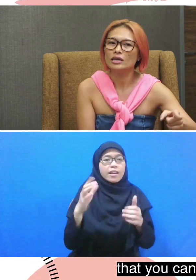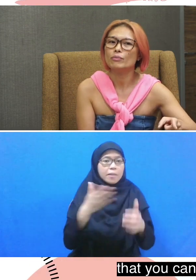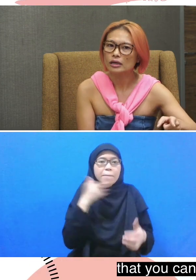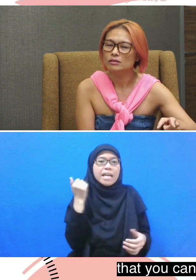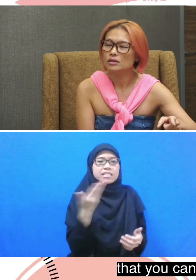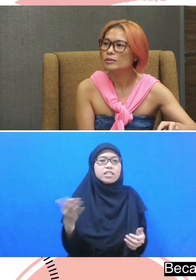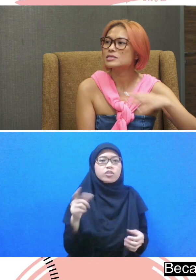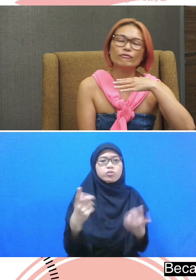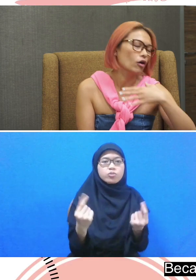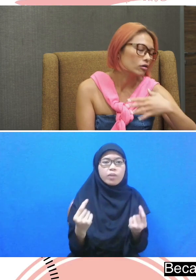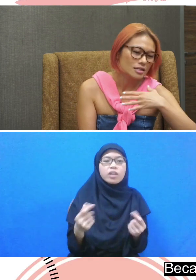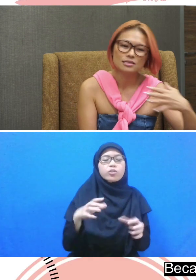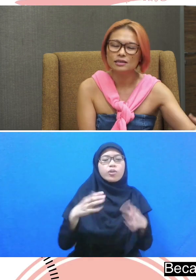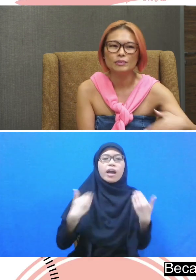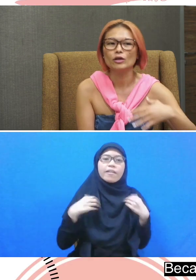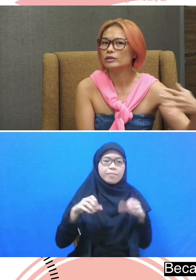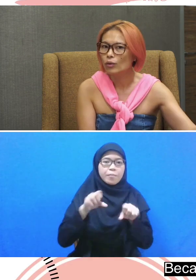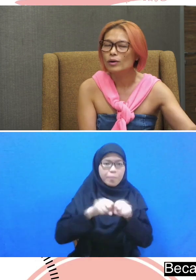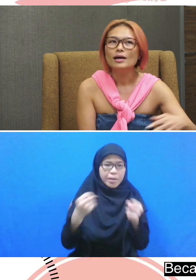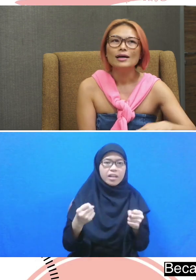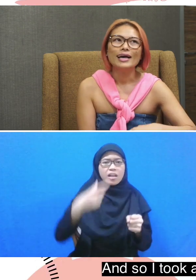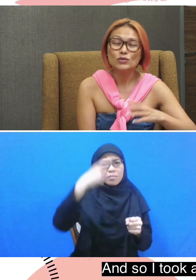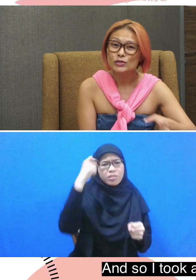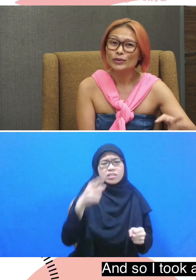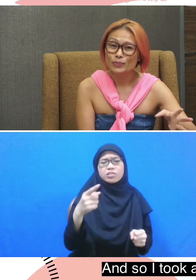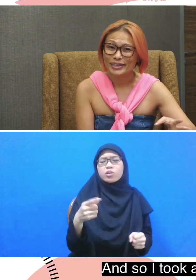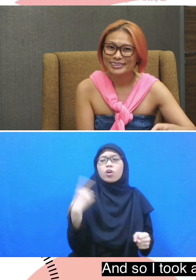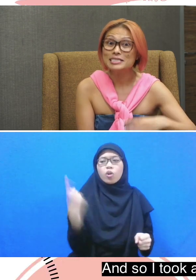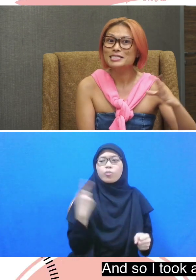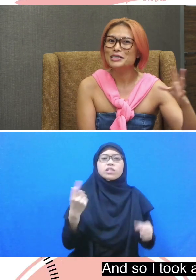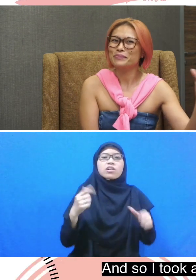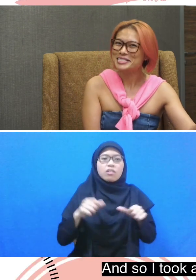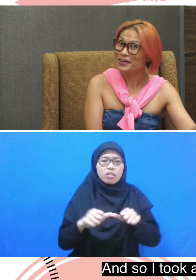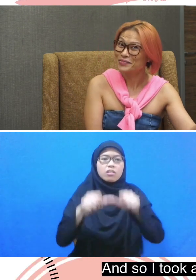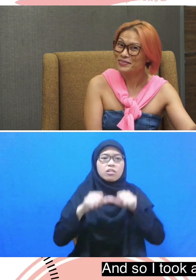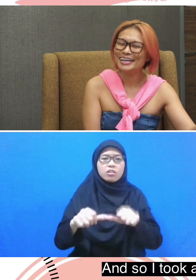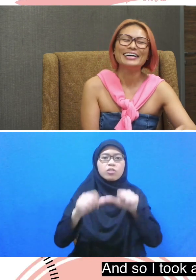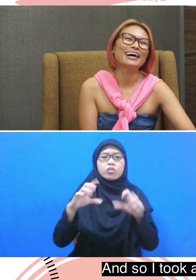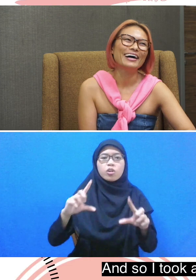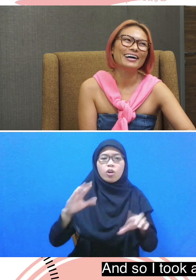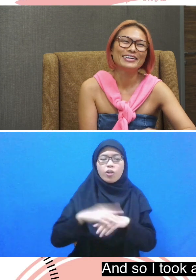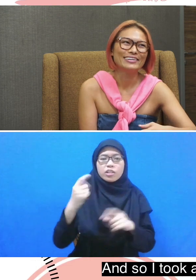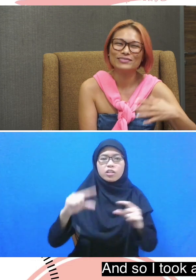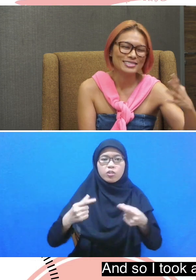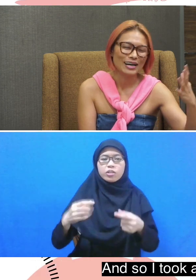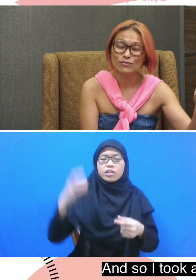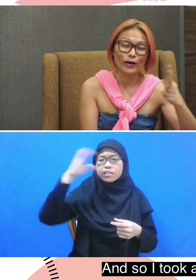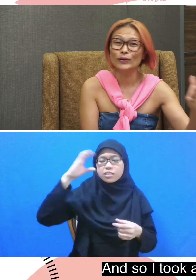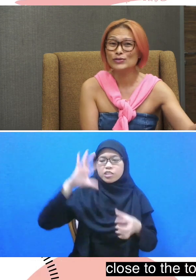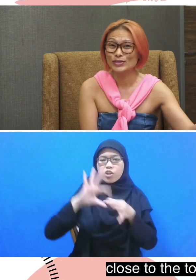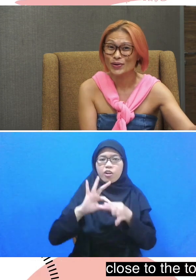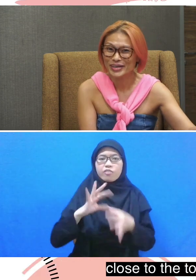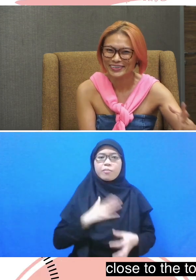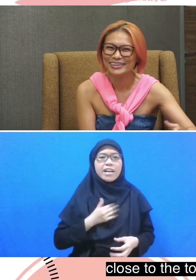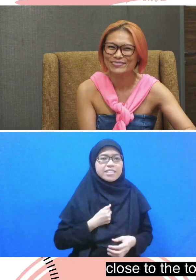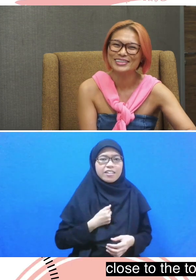to take a break, because I've consistently been on the go. And so I took a break in search of myself, right? Sounds very close to